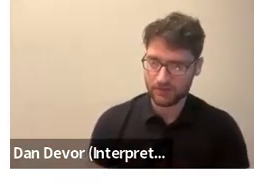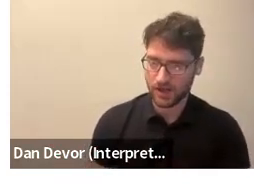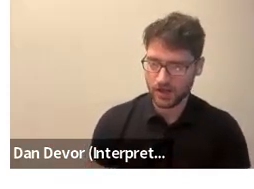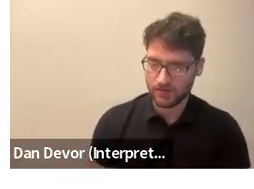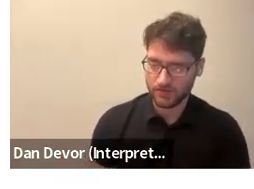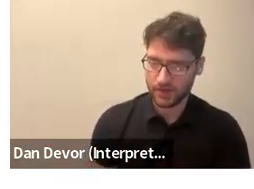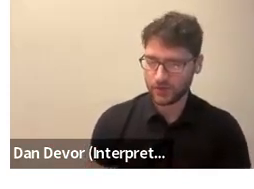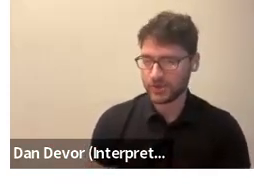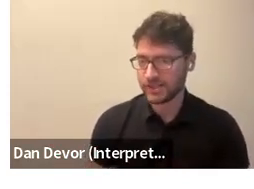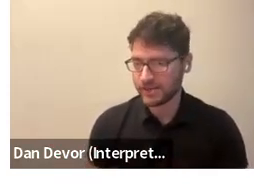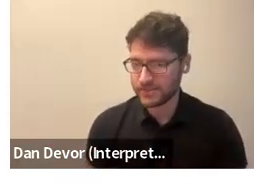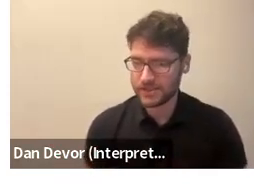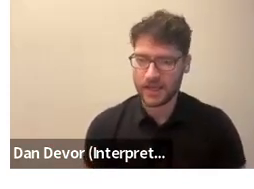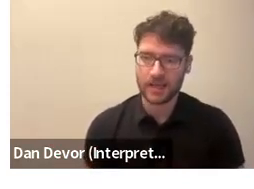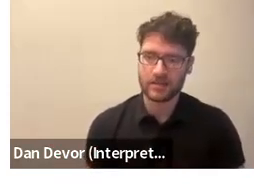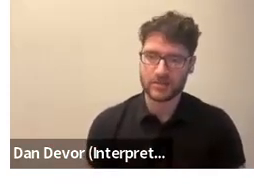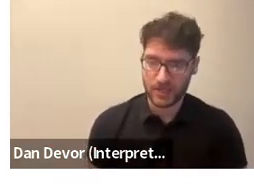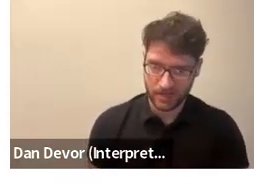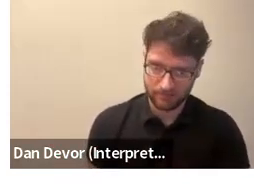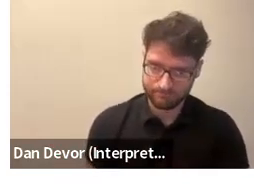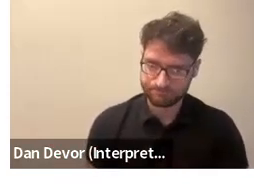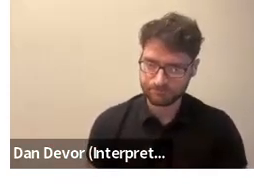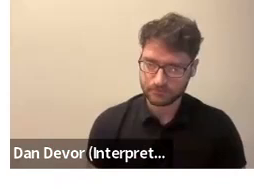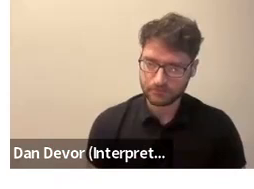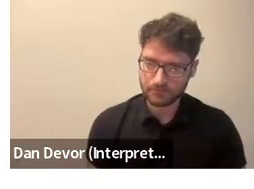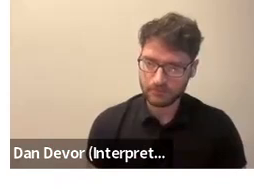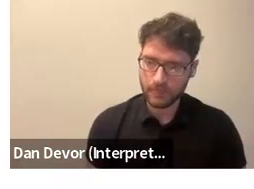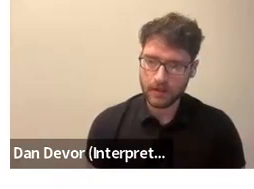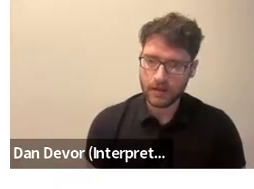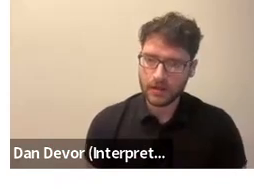in favor of reading lips and speaking.